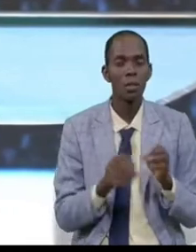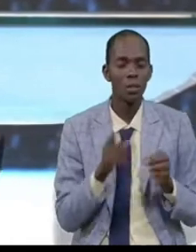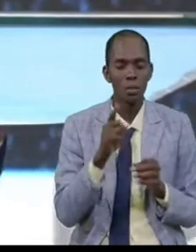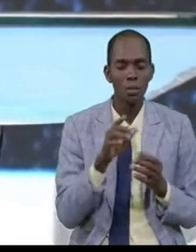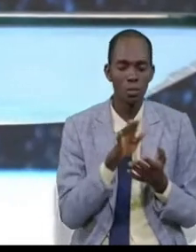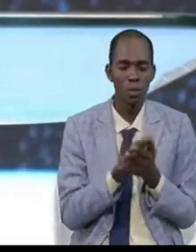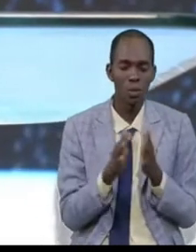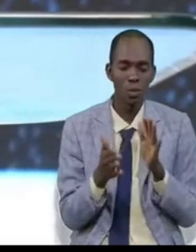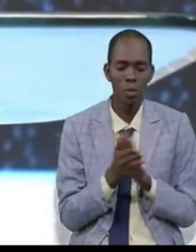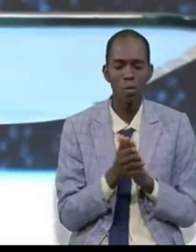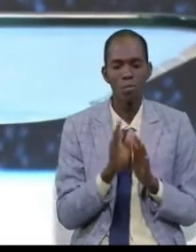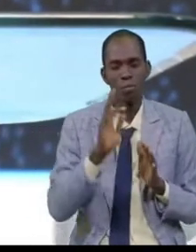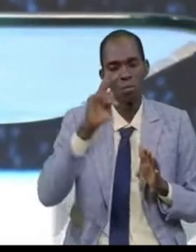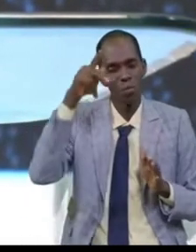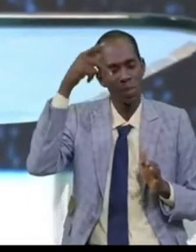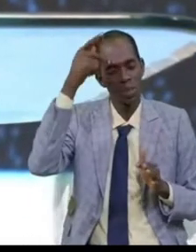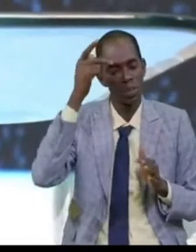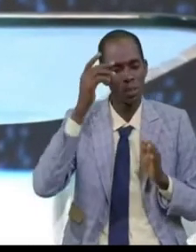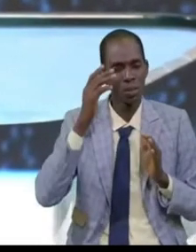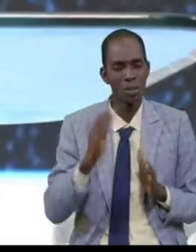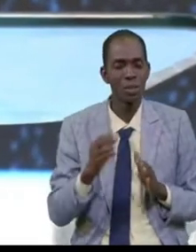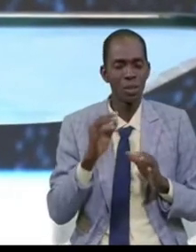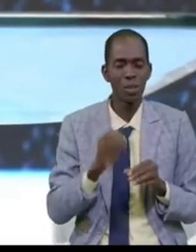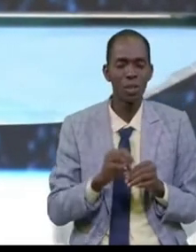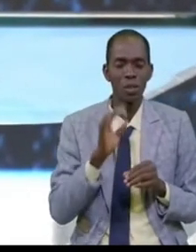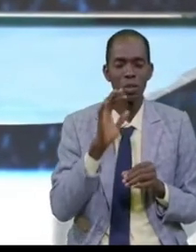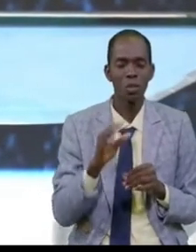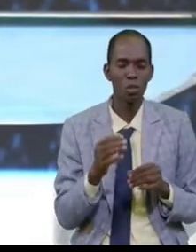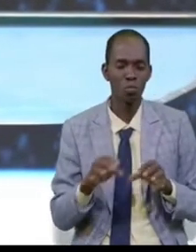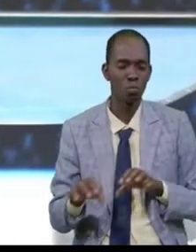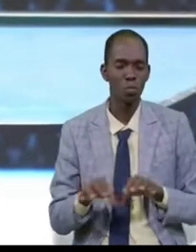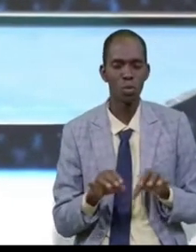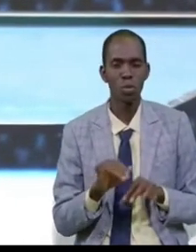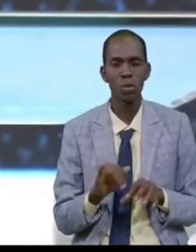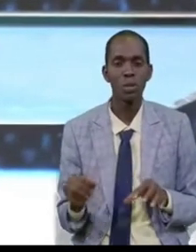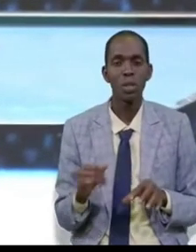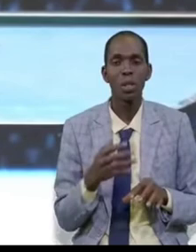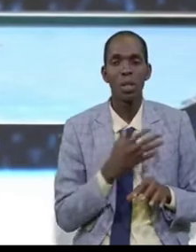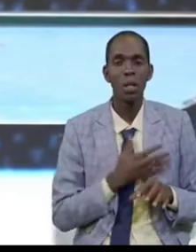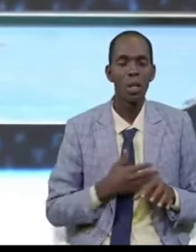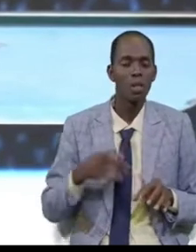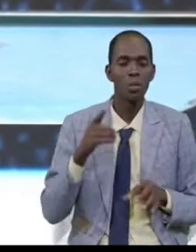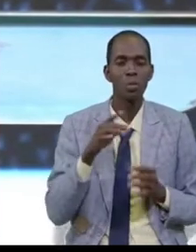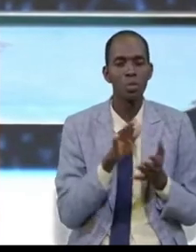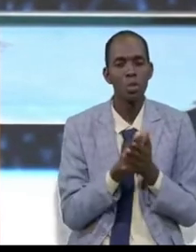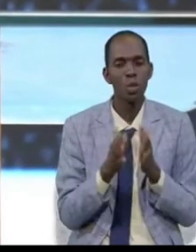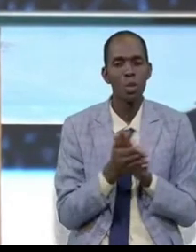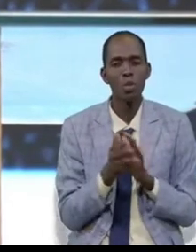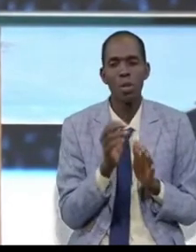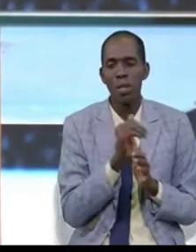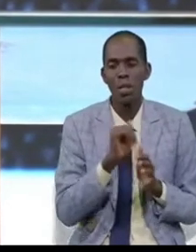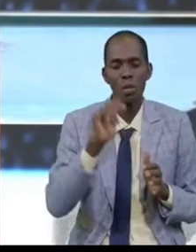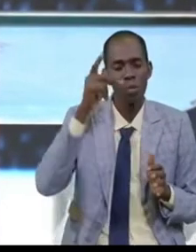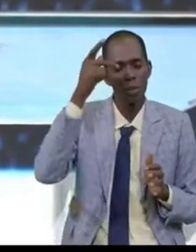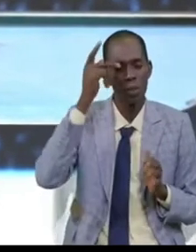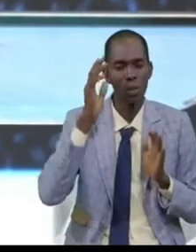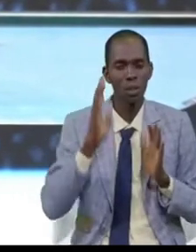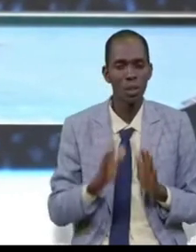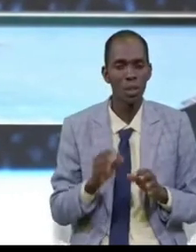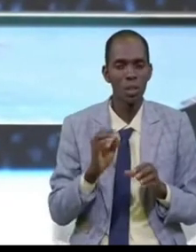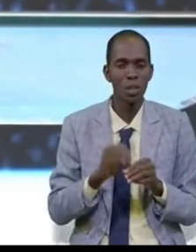become political, that is, you are campaigning and you become a politician in the church,